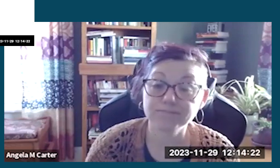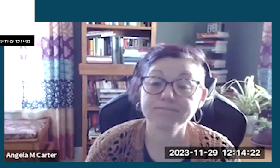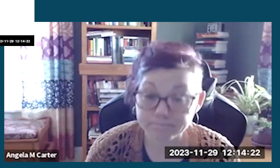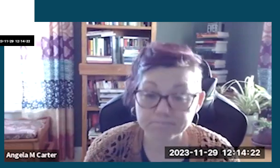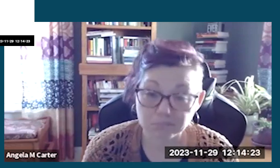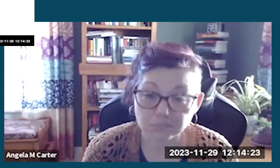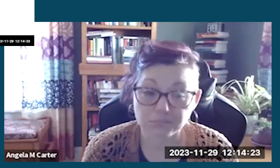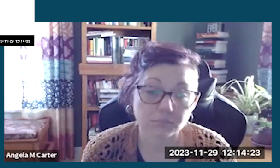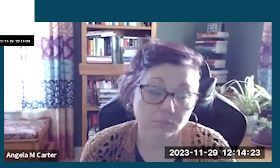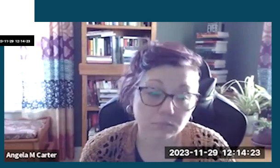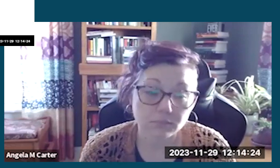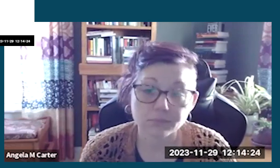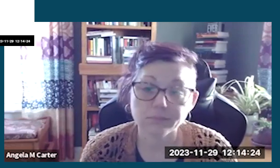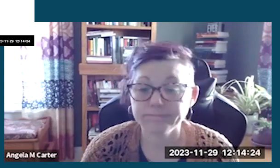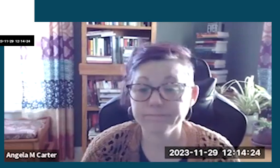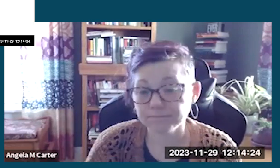identities.